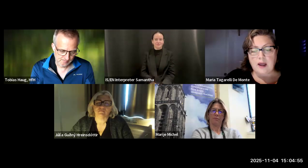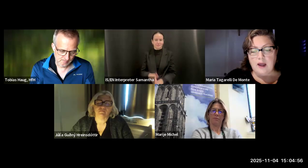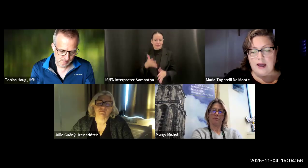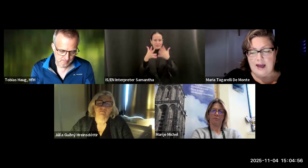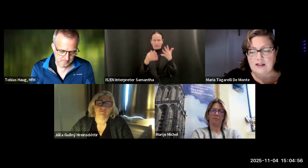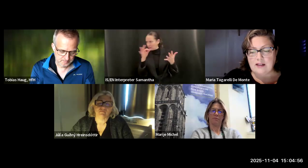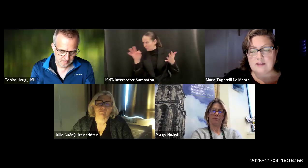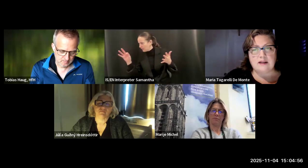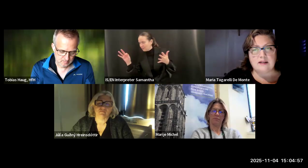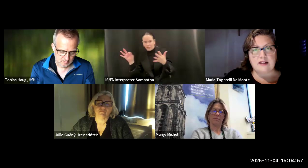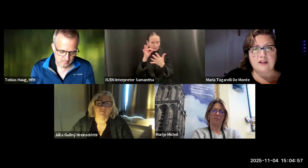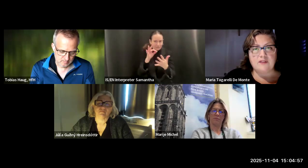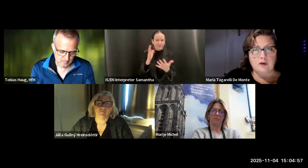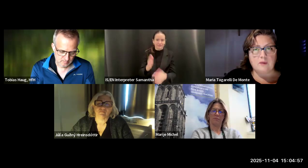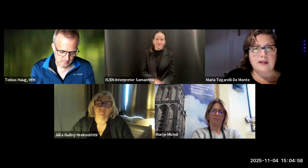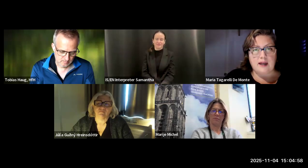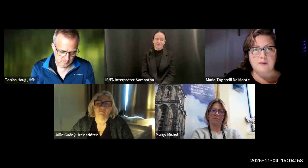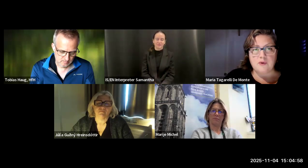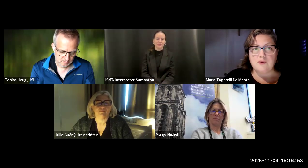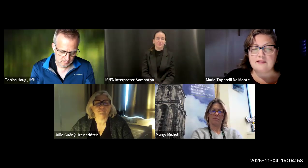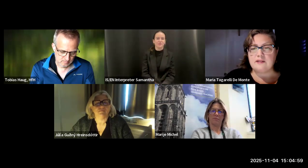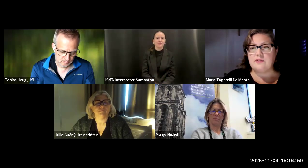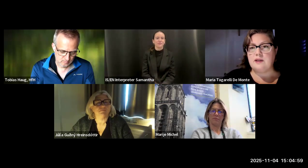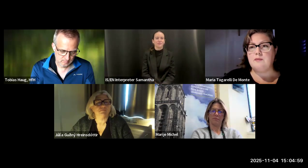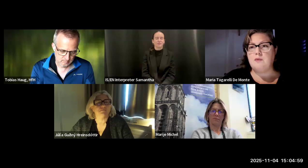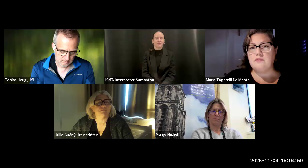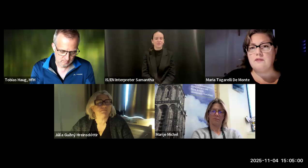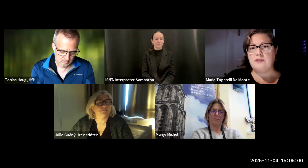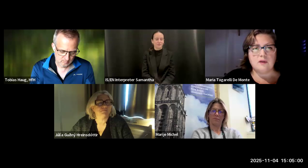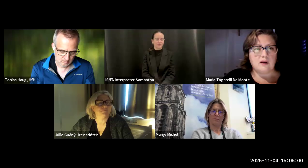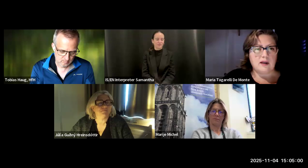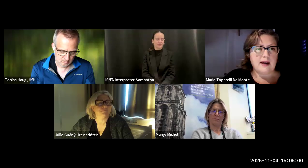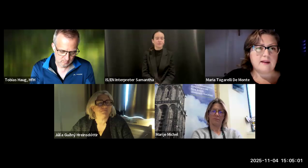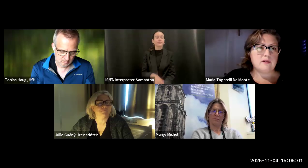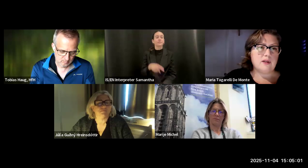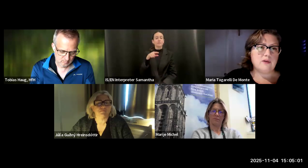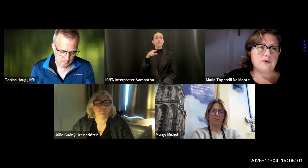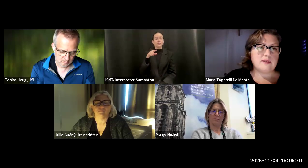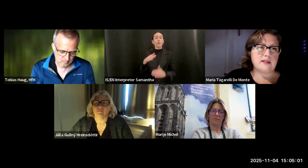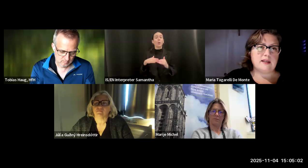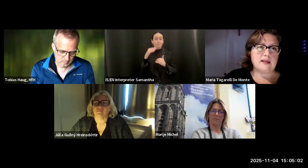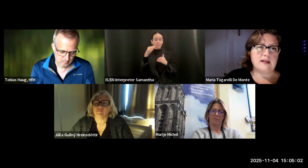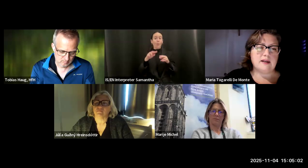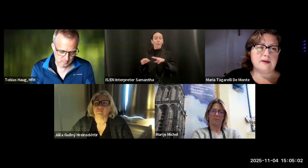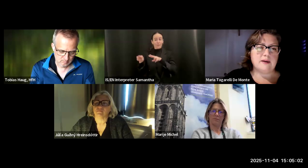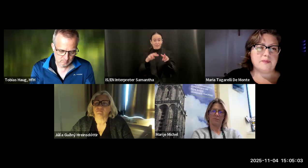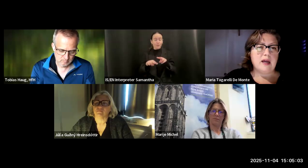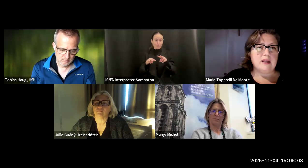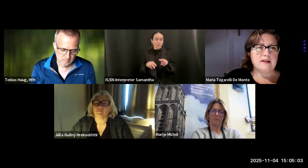handshake. As signed video became progressively more available online, so here you